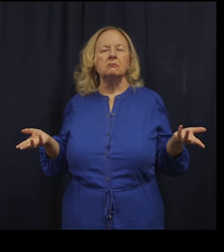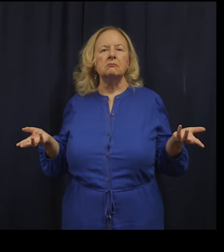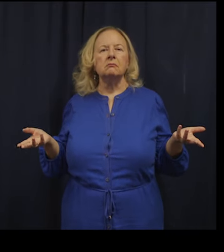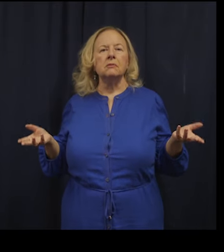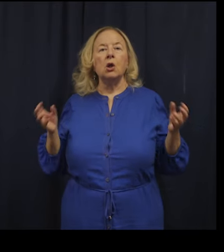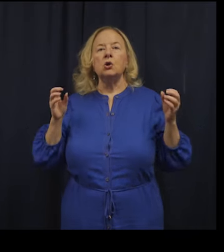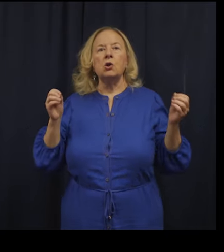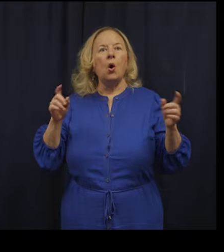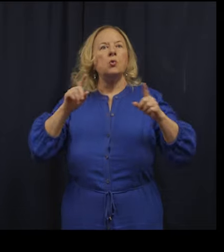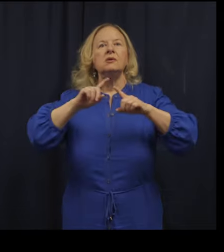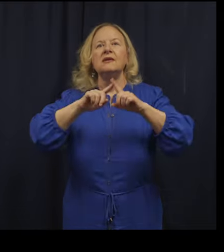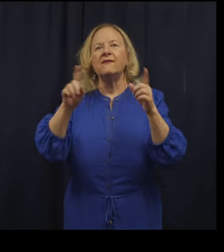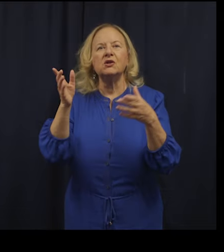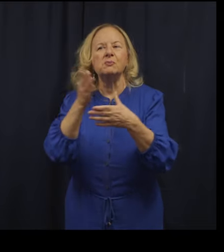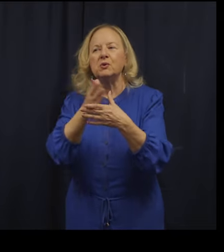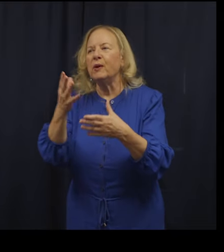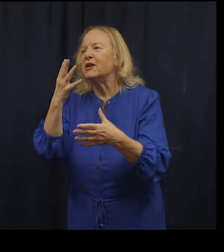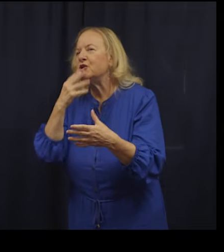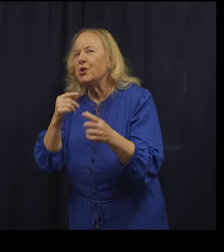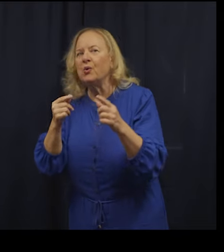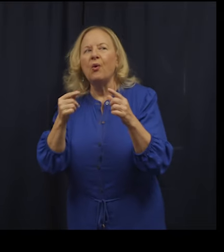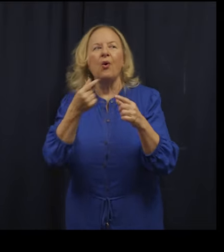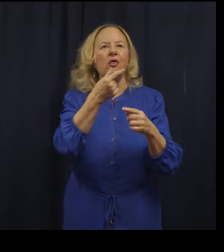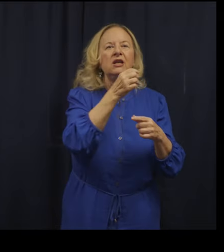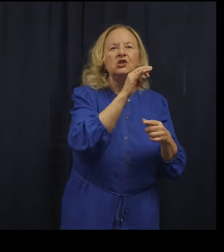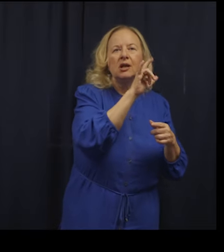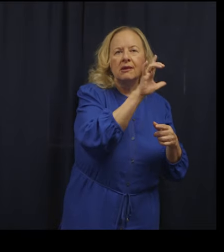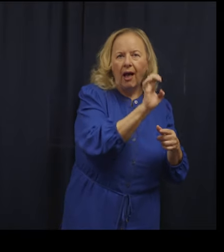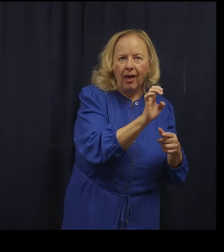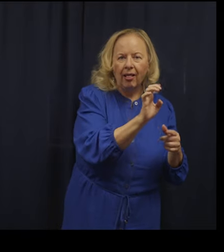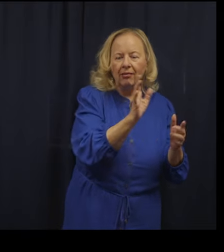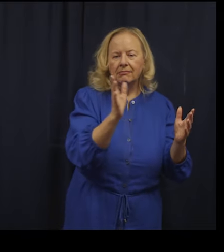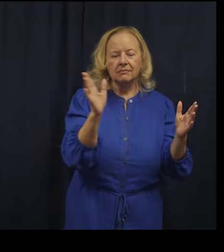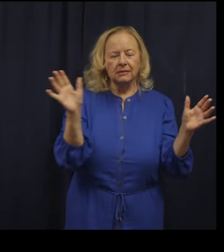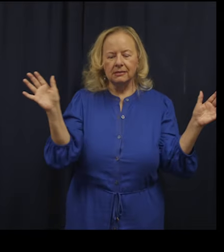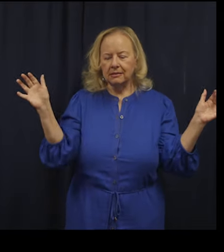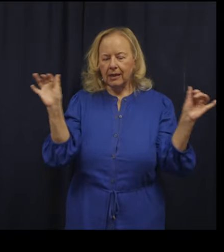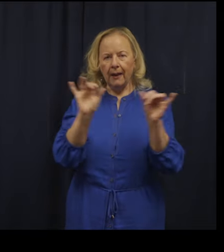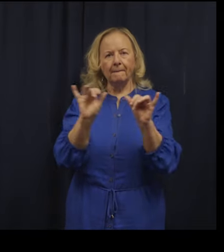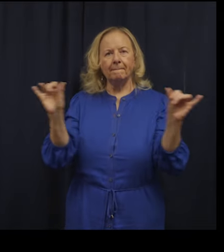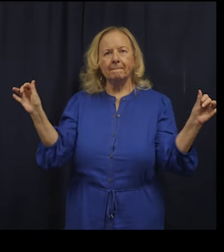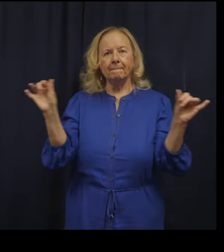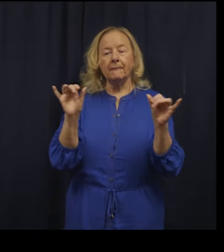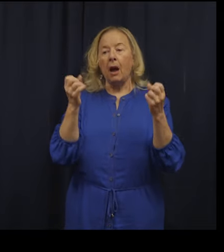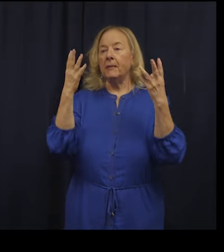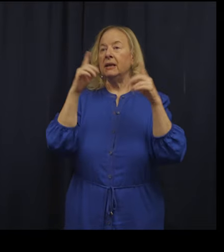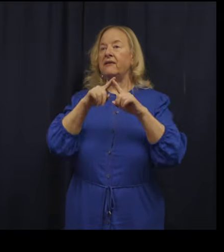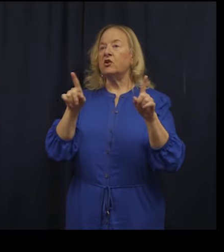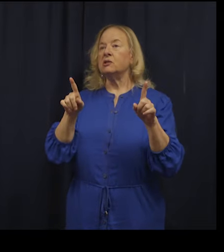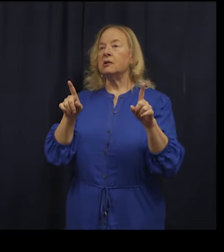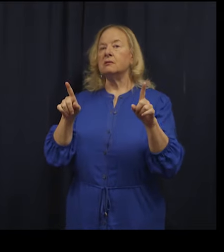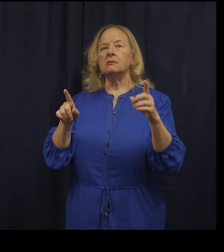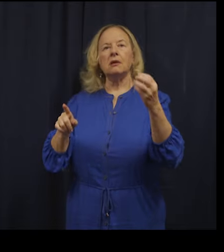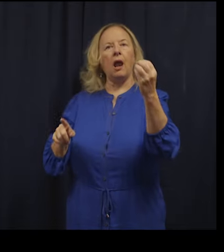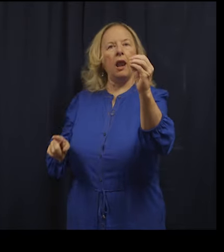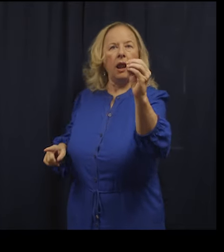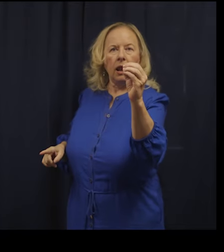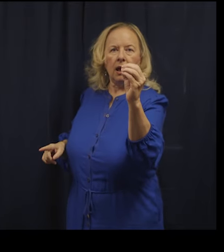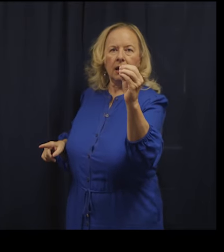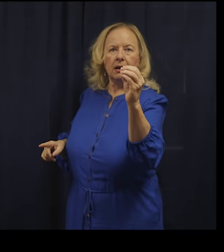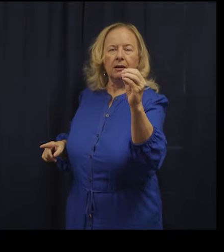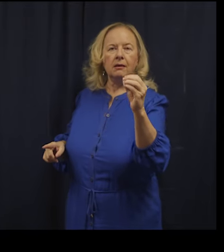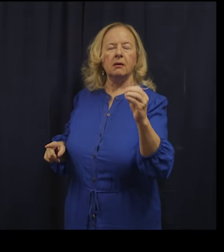There's no difference between the Jew or the Gentile. There's how many differences are there?